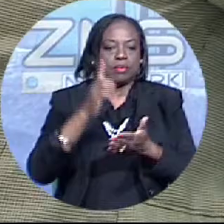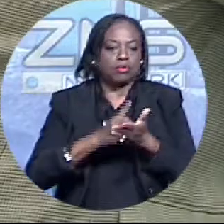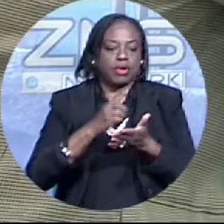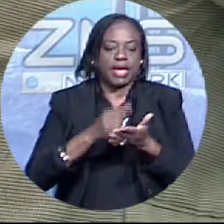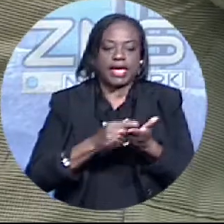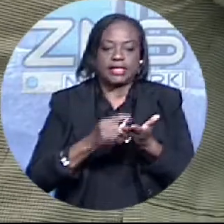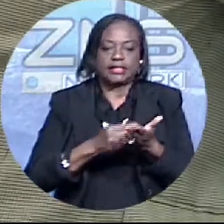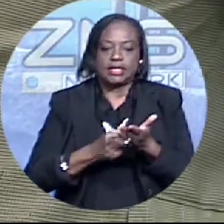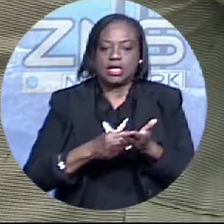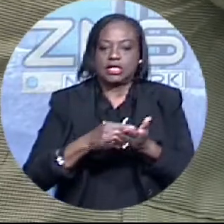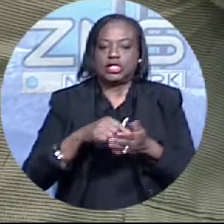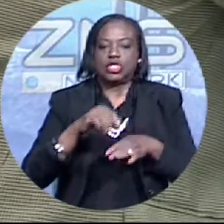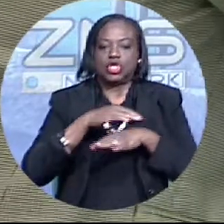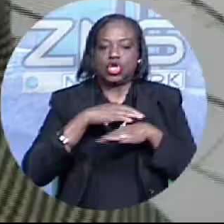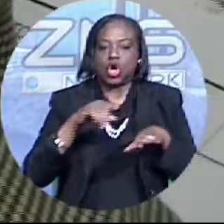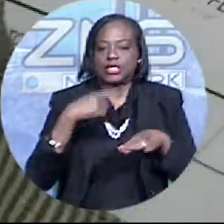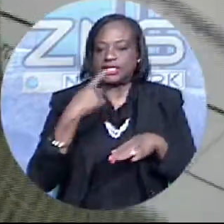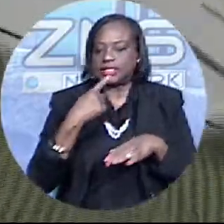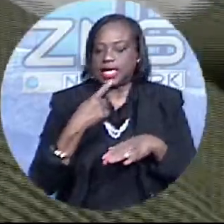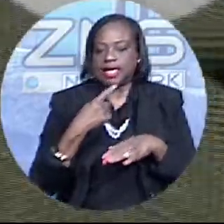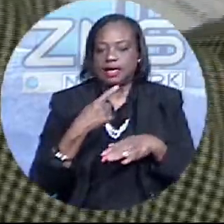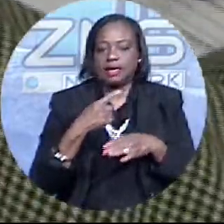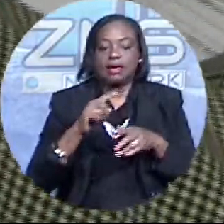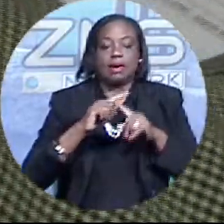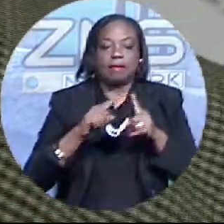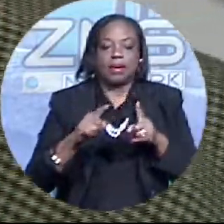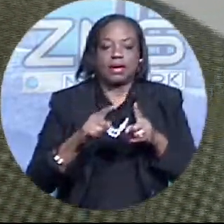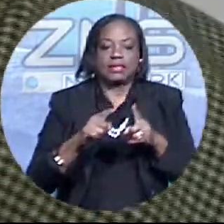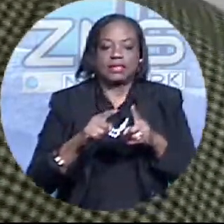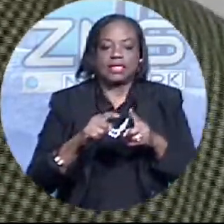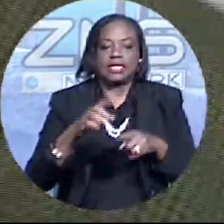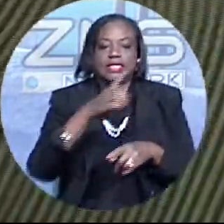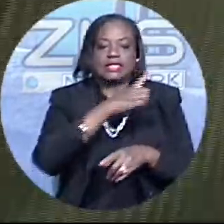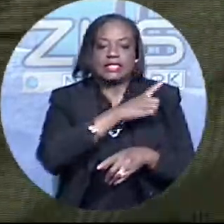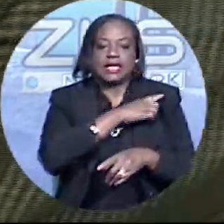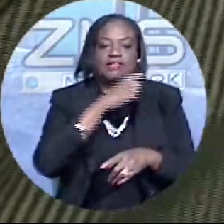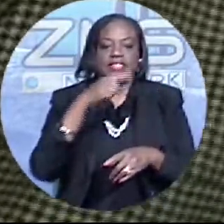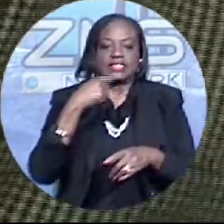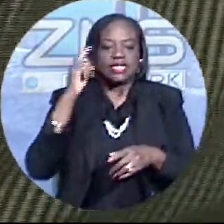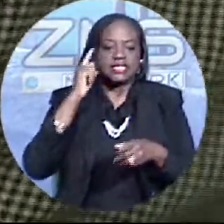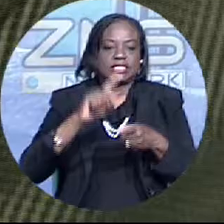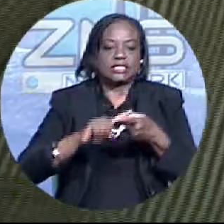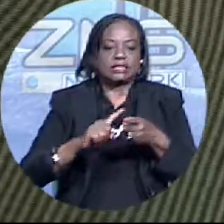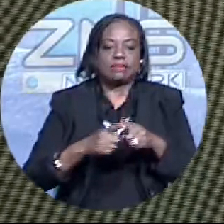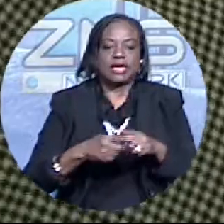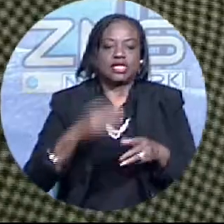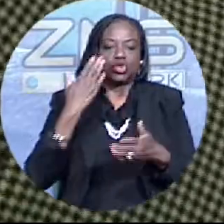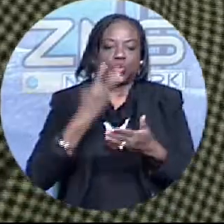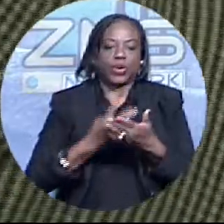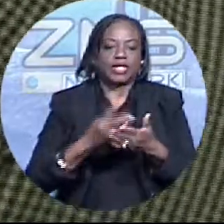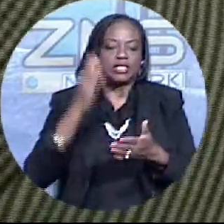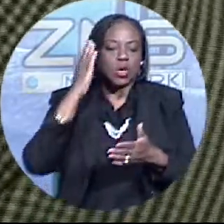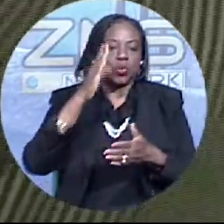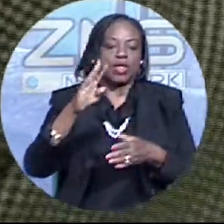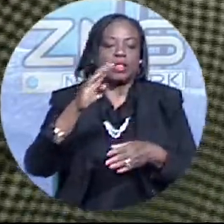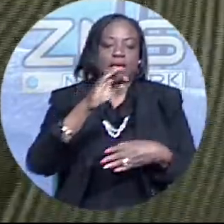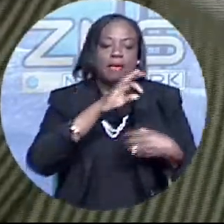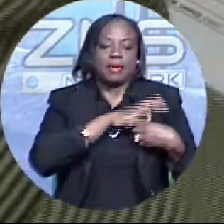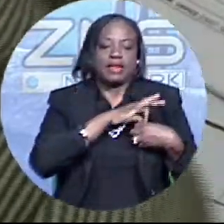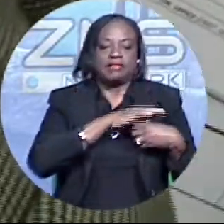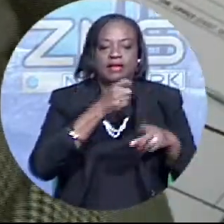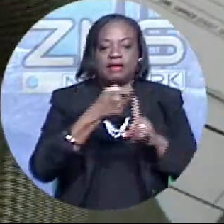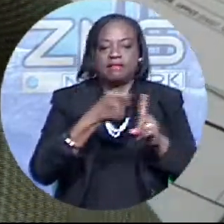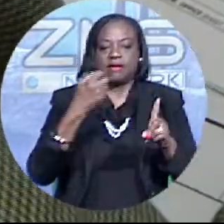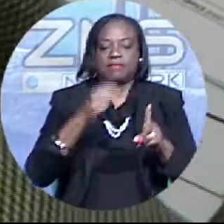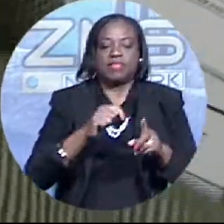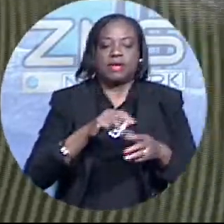but Darville says once completed, the clinics such as the one in Spanish Wells will also benefit from the single medical record platform that will allow